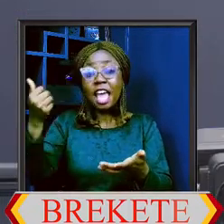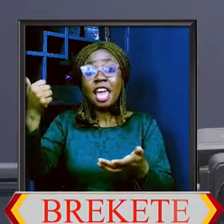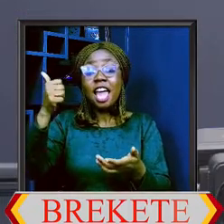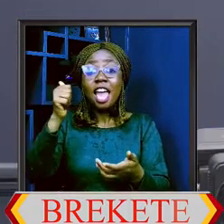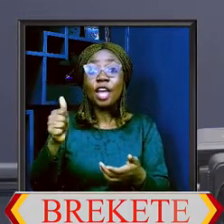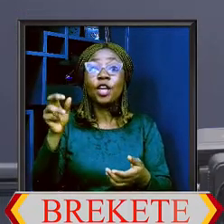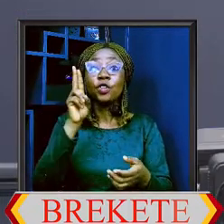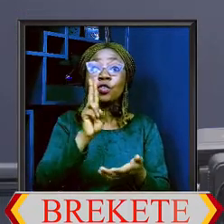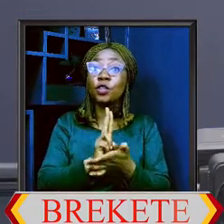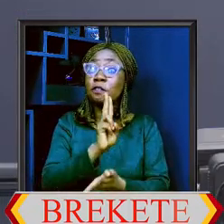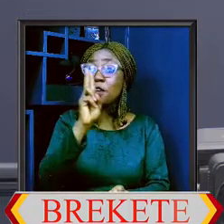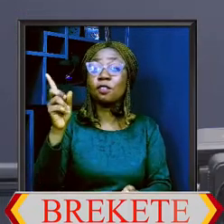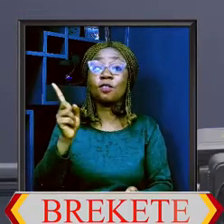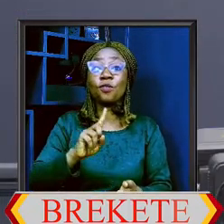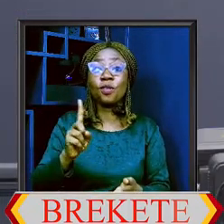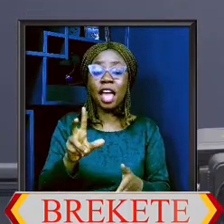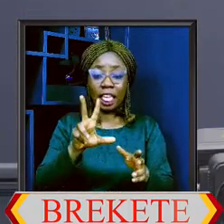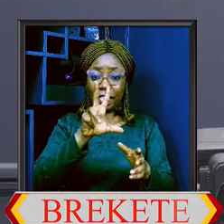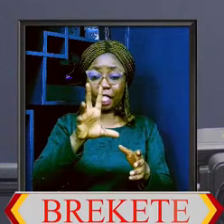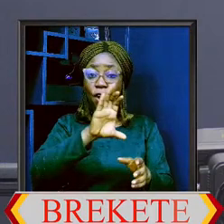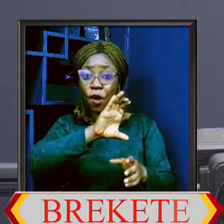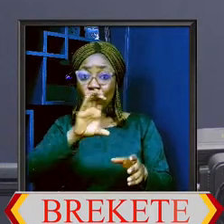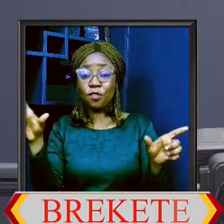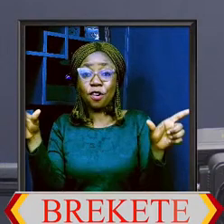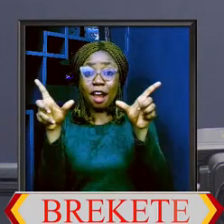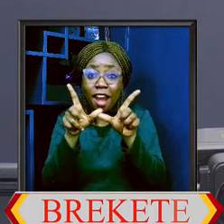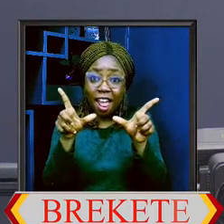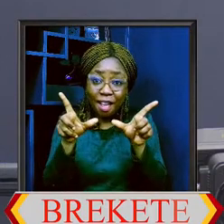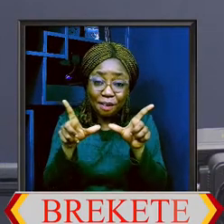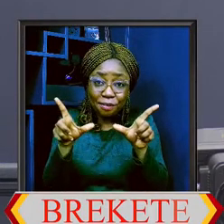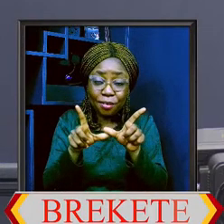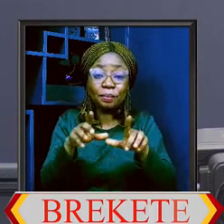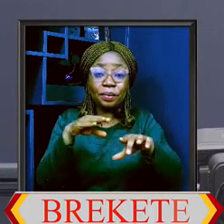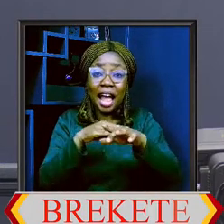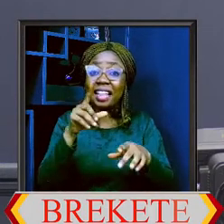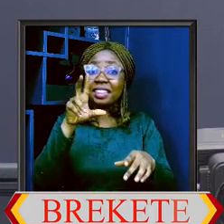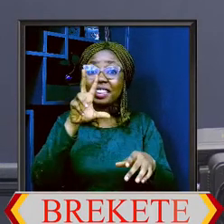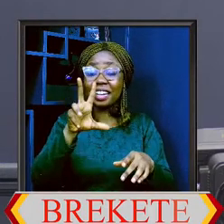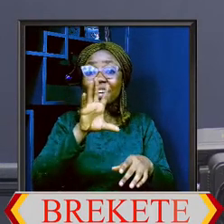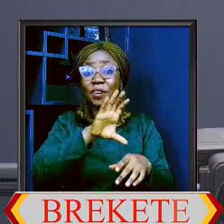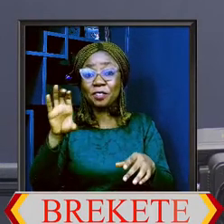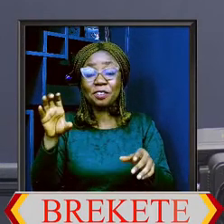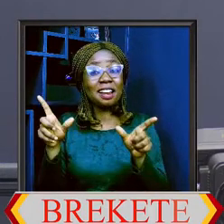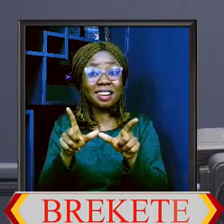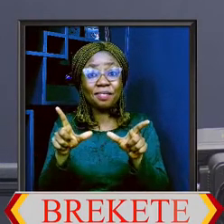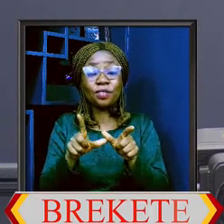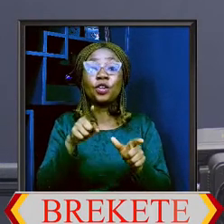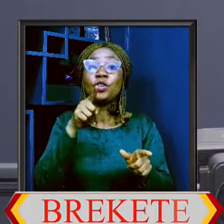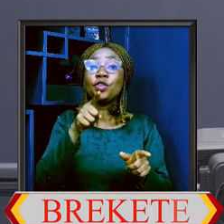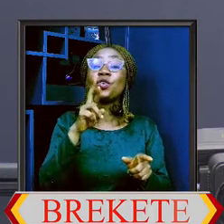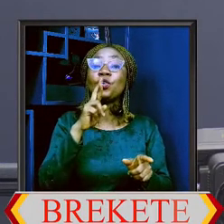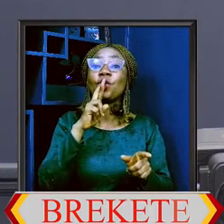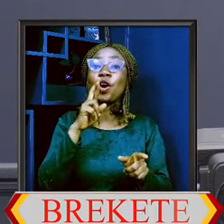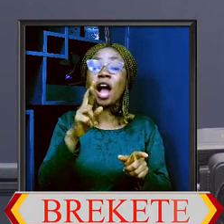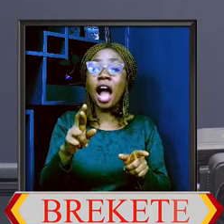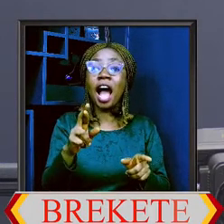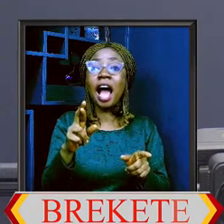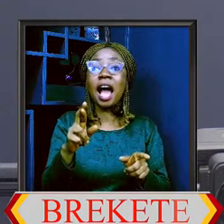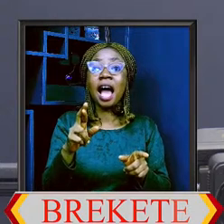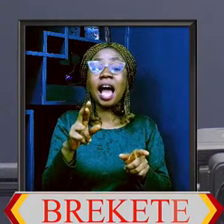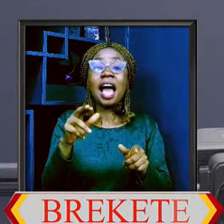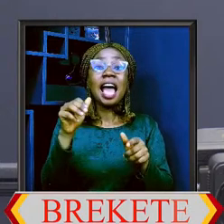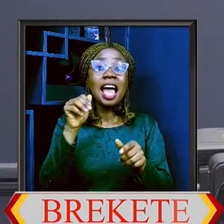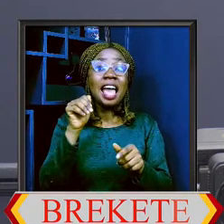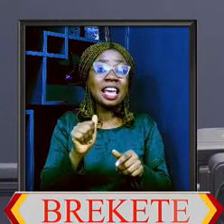university where at 300 levels at 300 level you are a